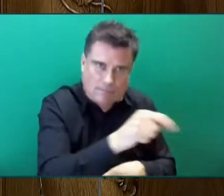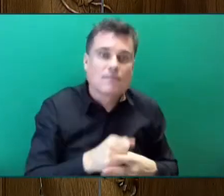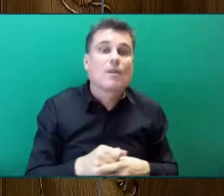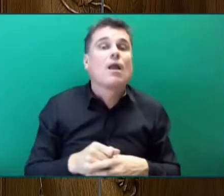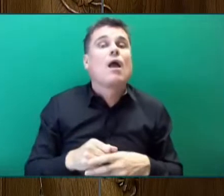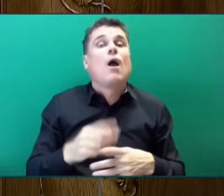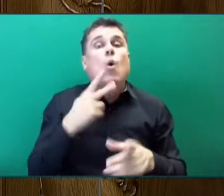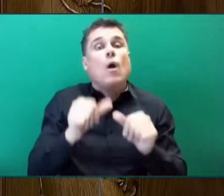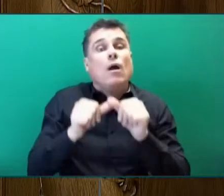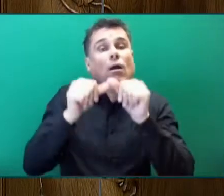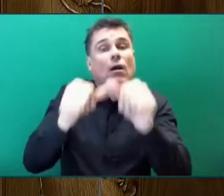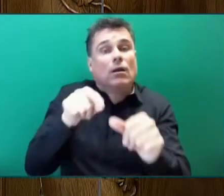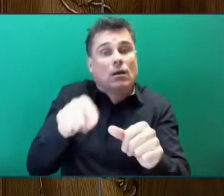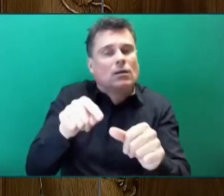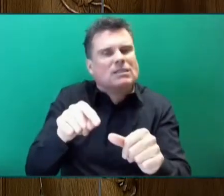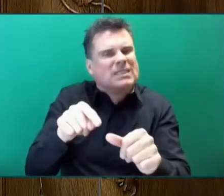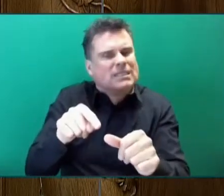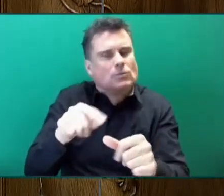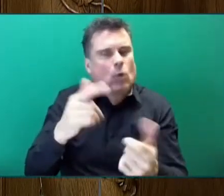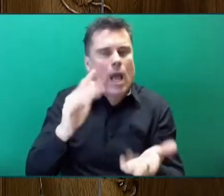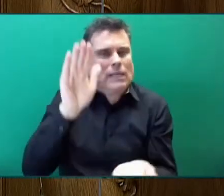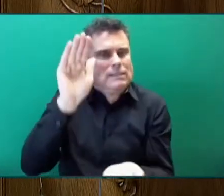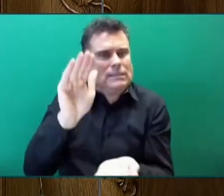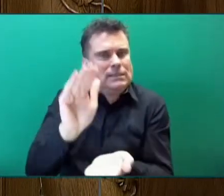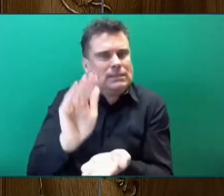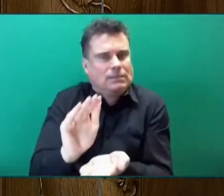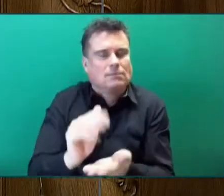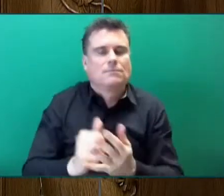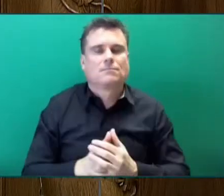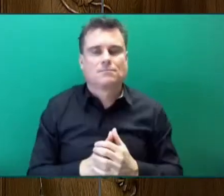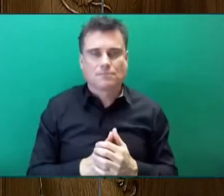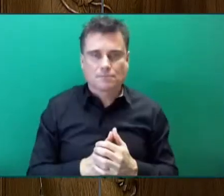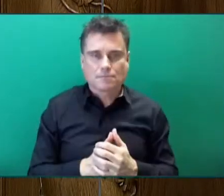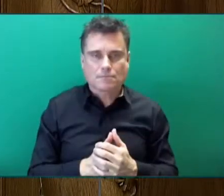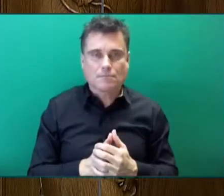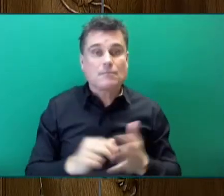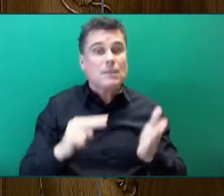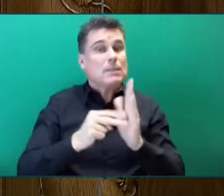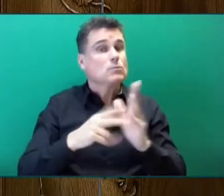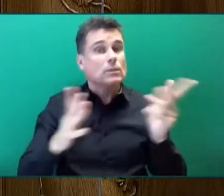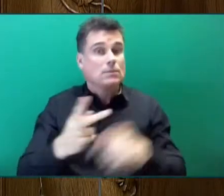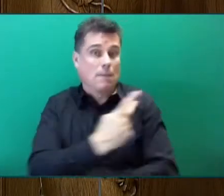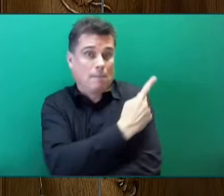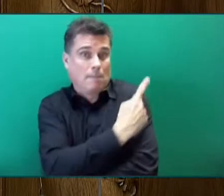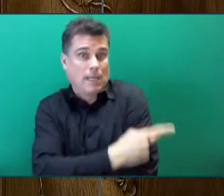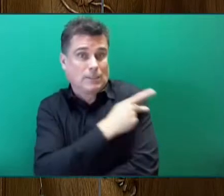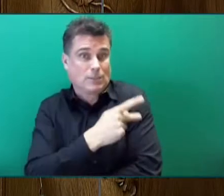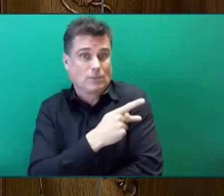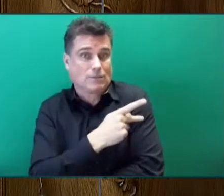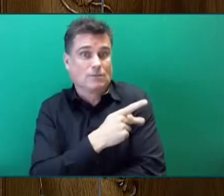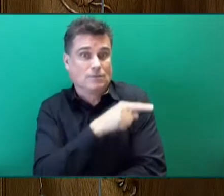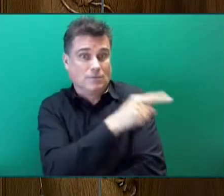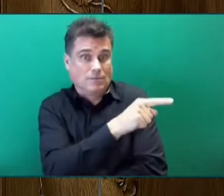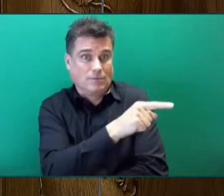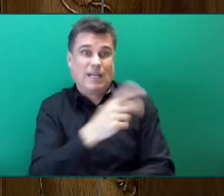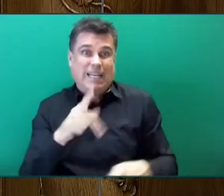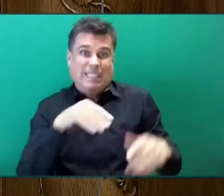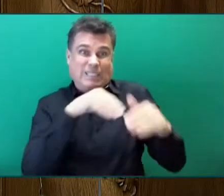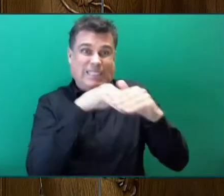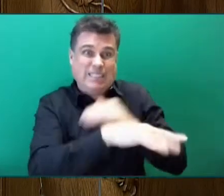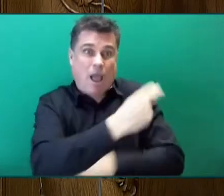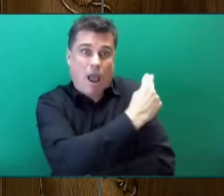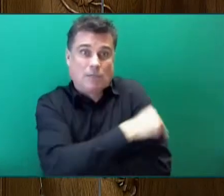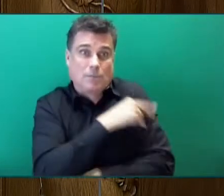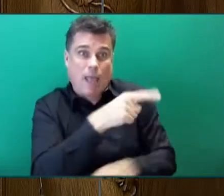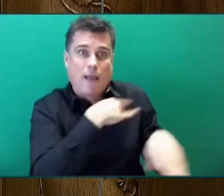patients will have shorter wait times for the care they need; care closer to home, so more people will be able to receive care in their